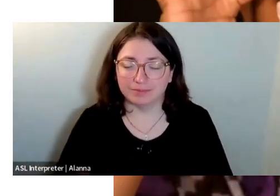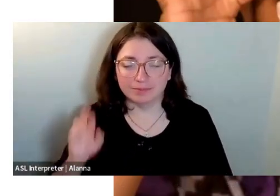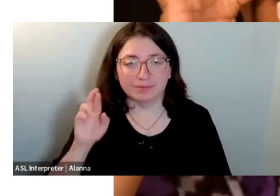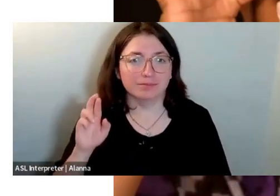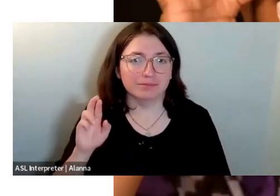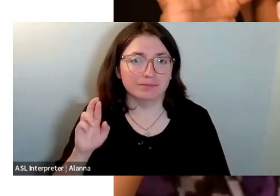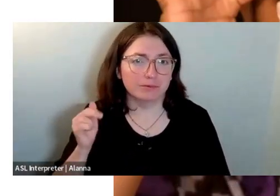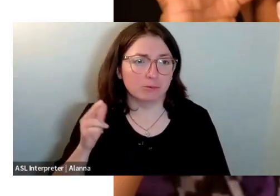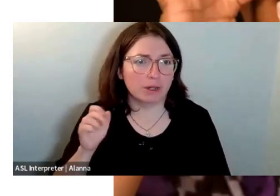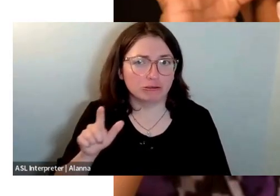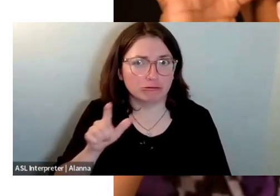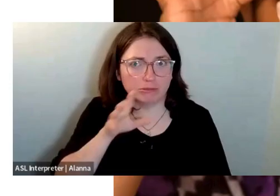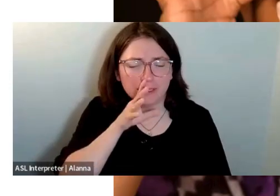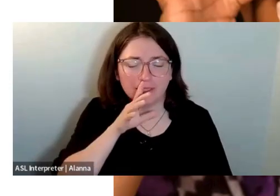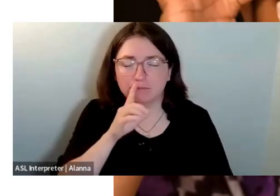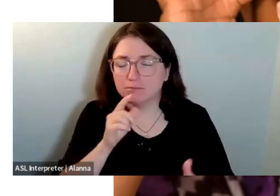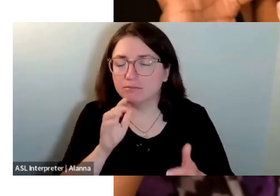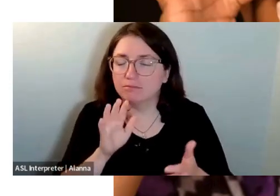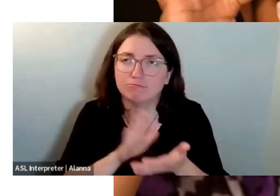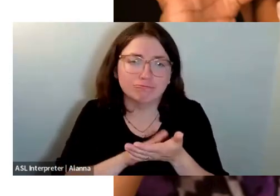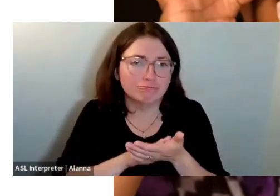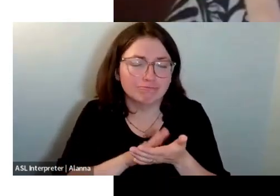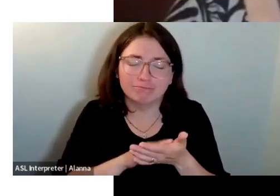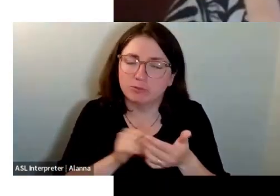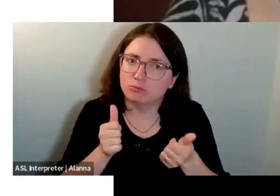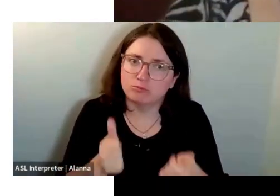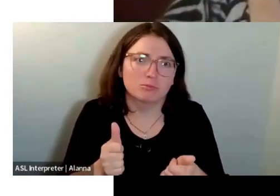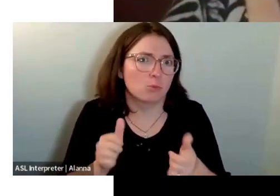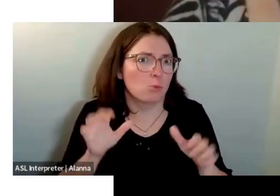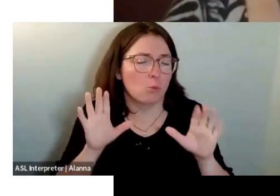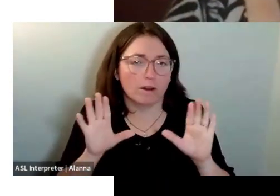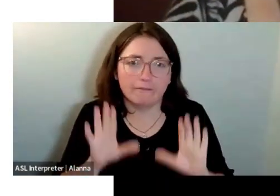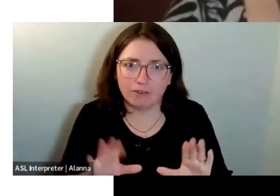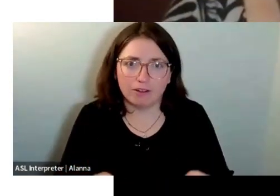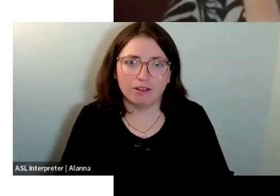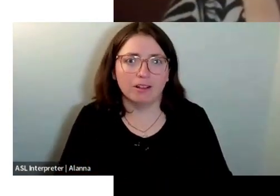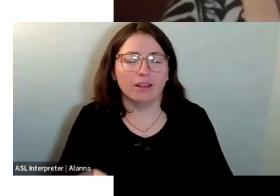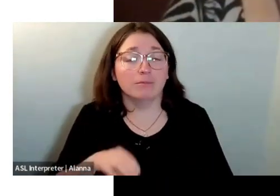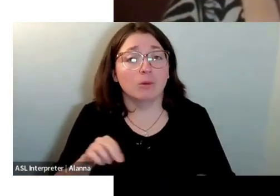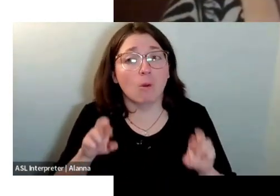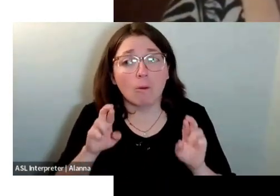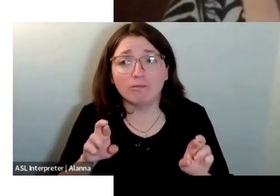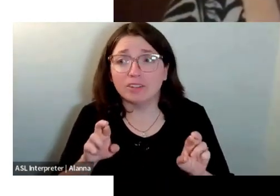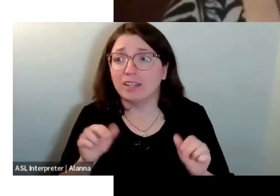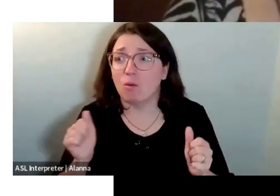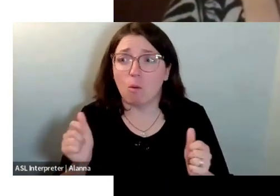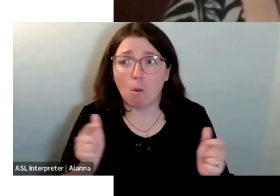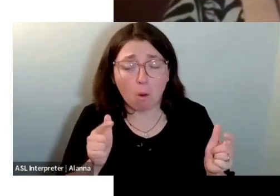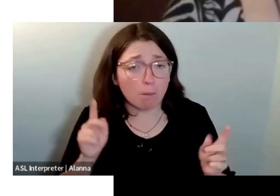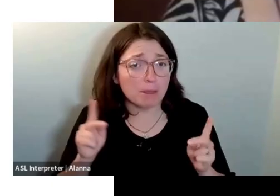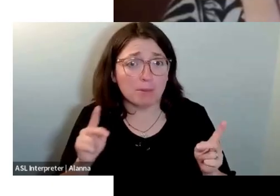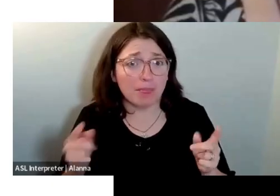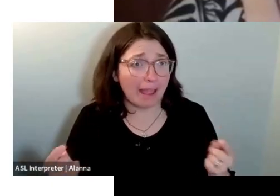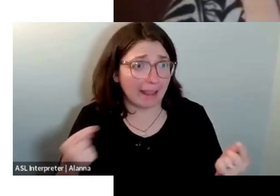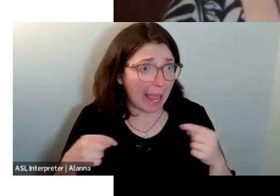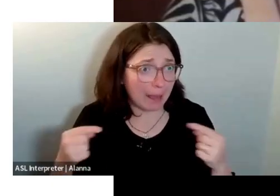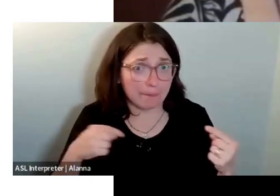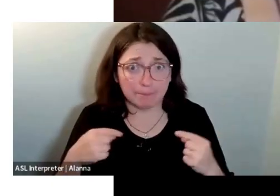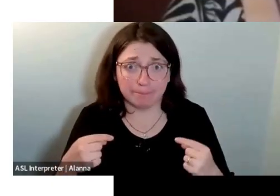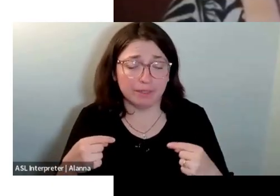So wonderful. And I hope that everybody who joined us this evening found